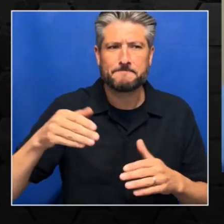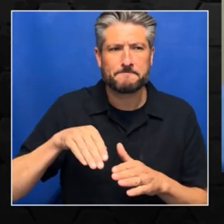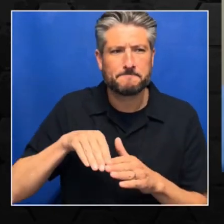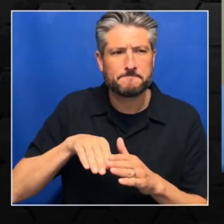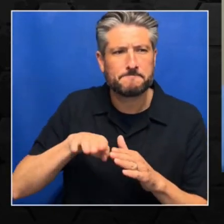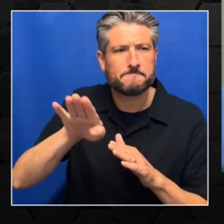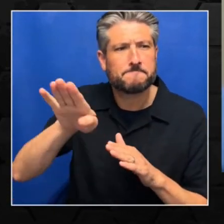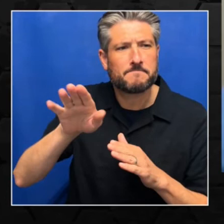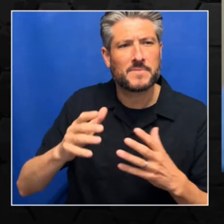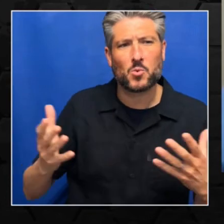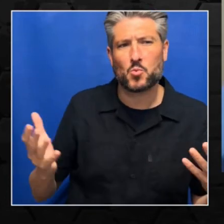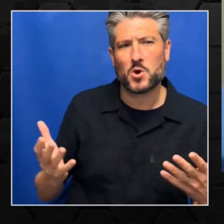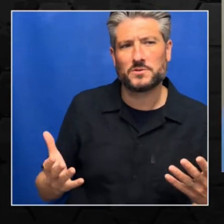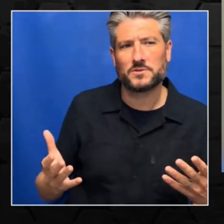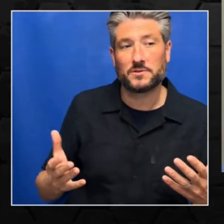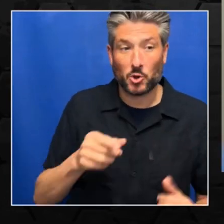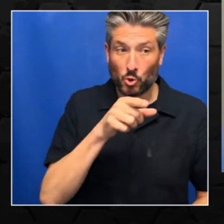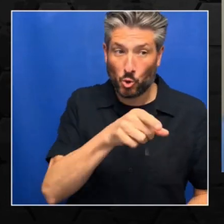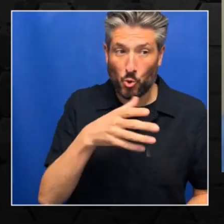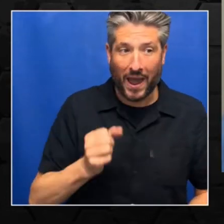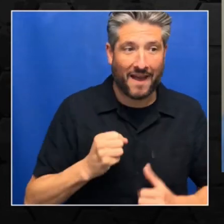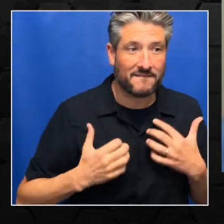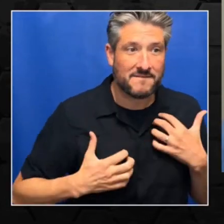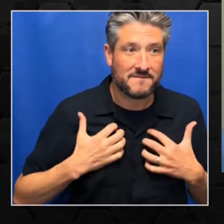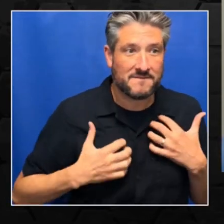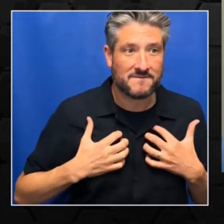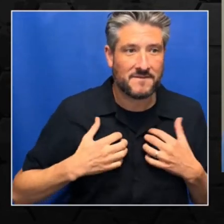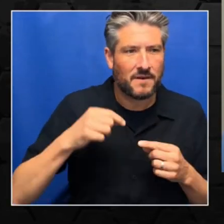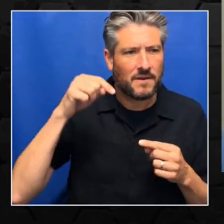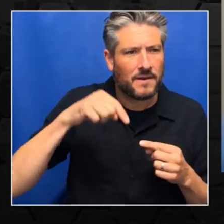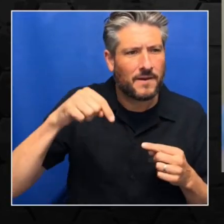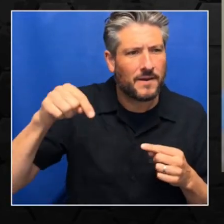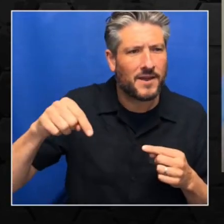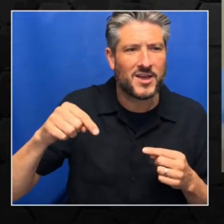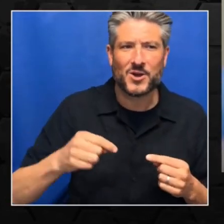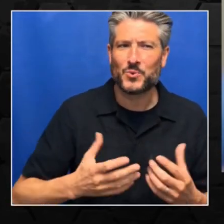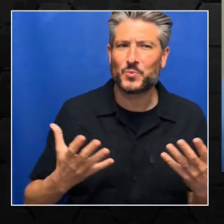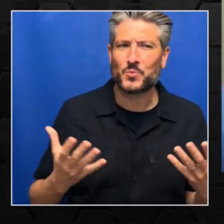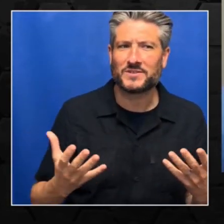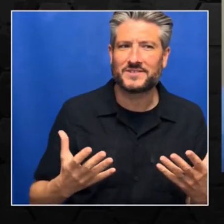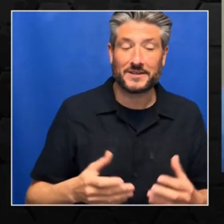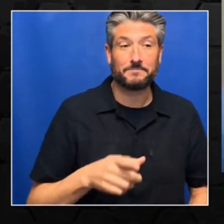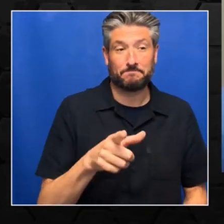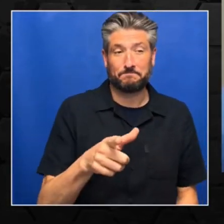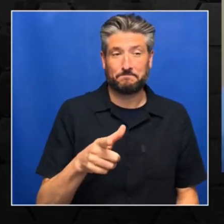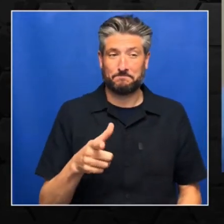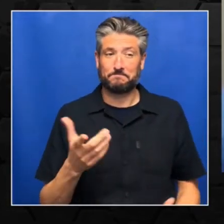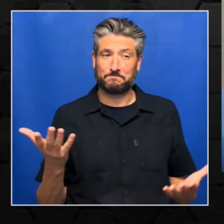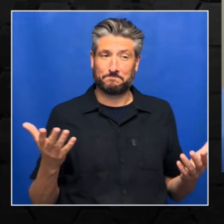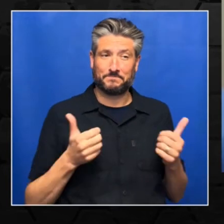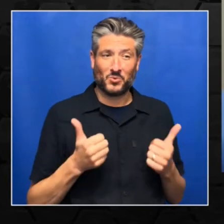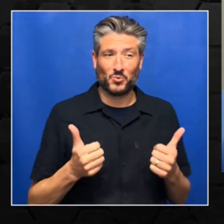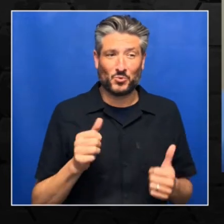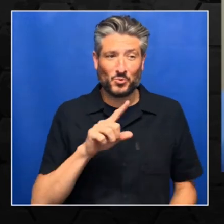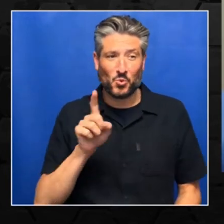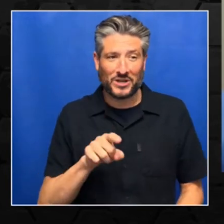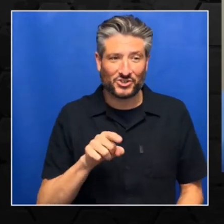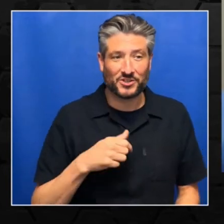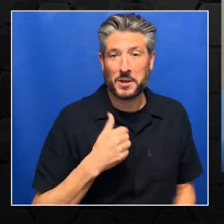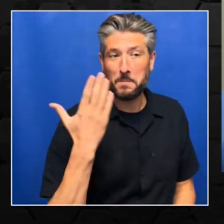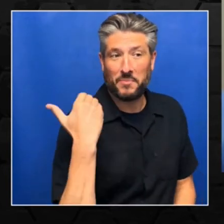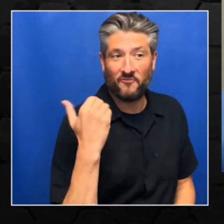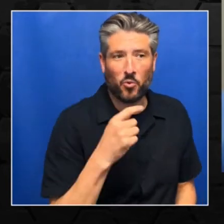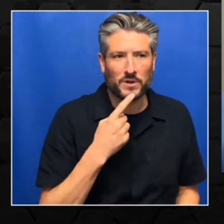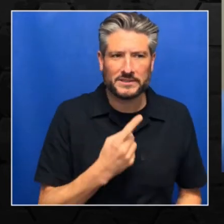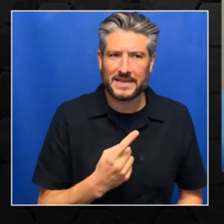Okay, let's. That's a nice question to answer to, because, as I said, the future is evidently bright. As one key example